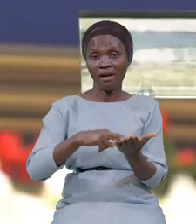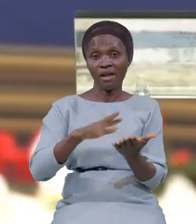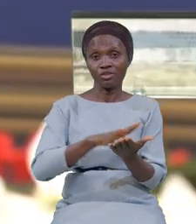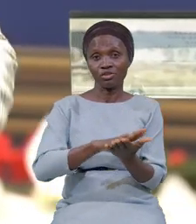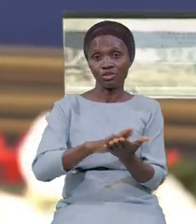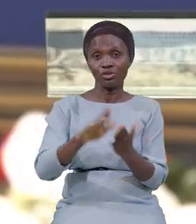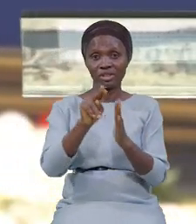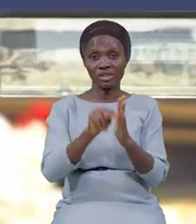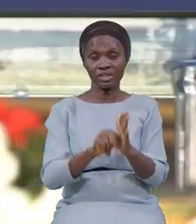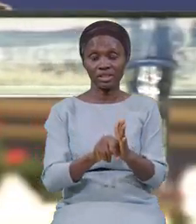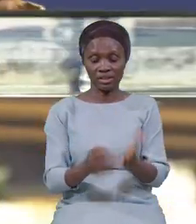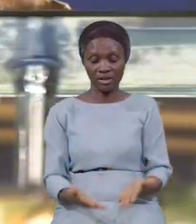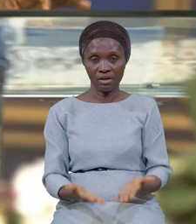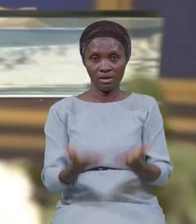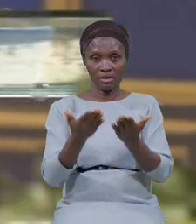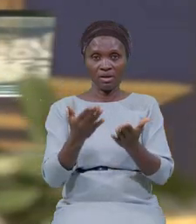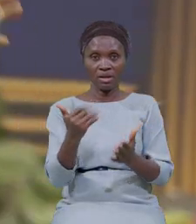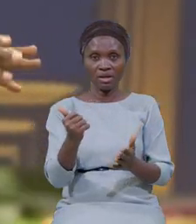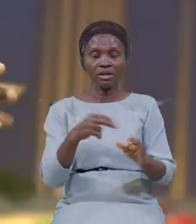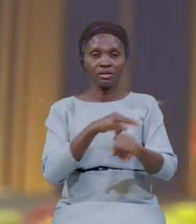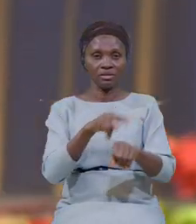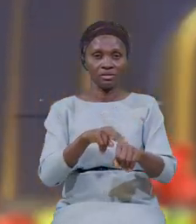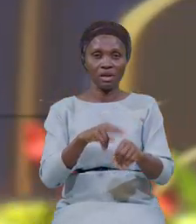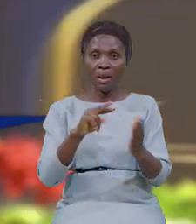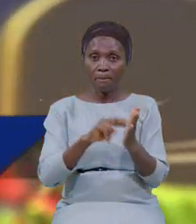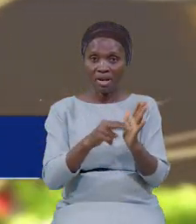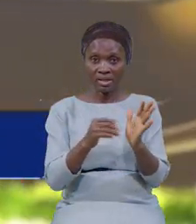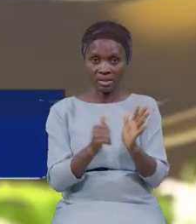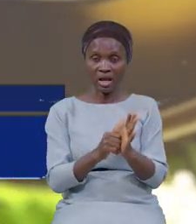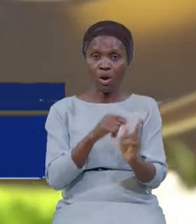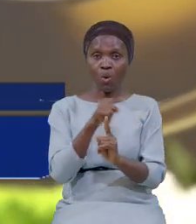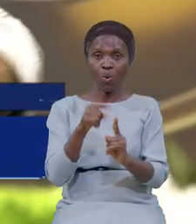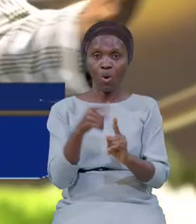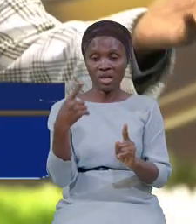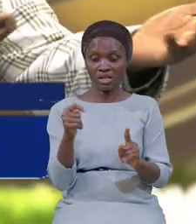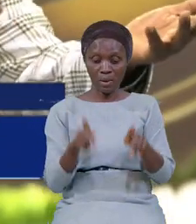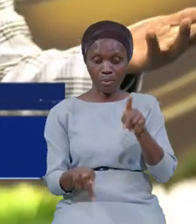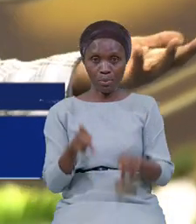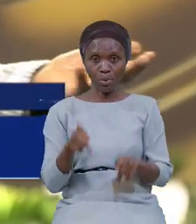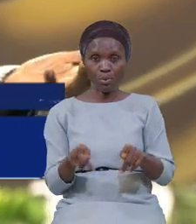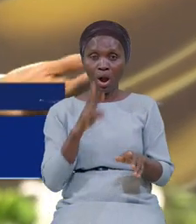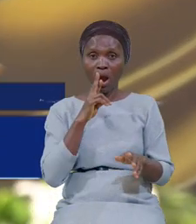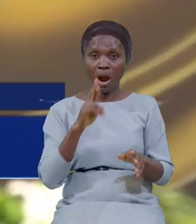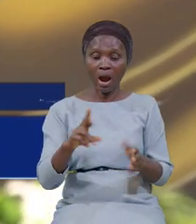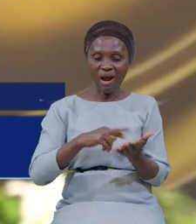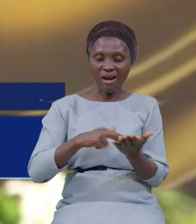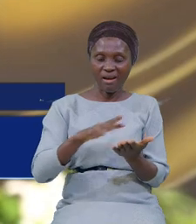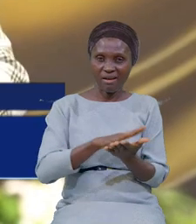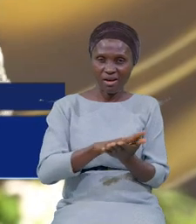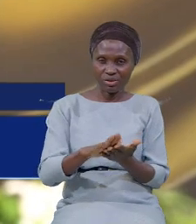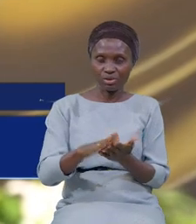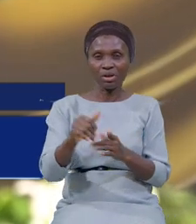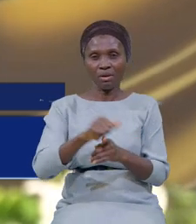nation. That is, when the people are righteous, then we can plan very